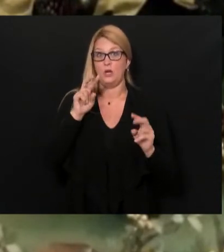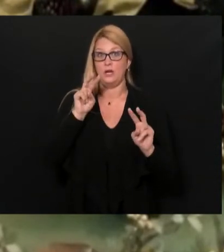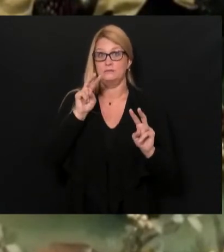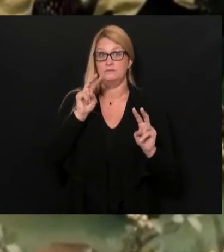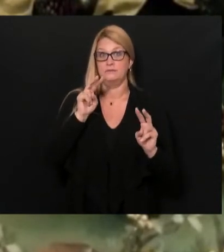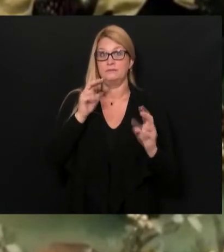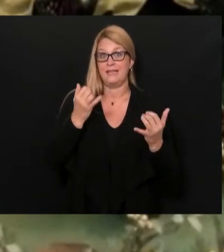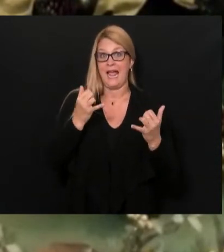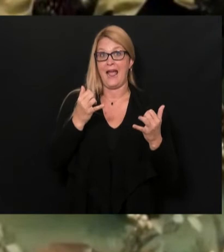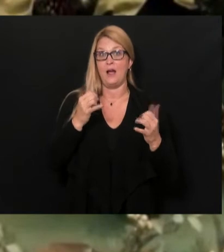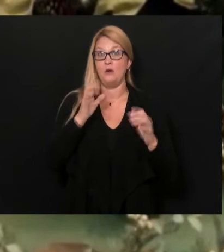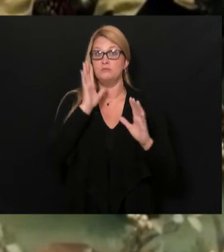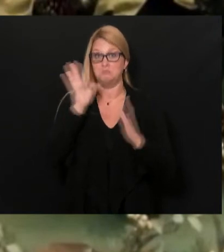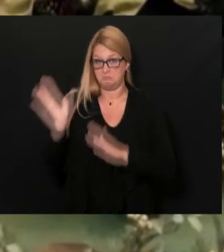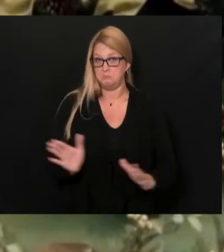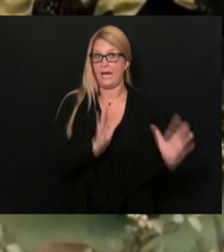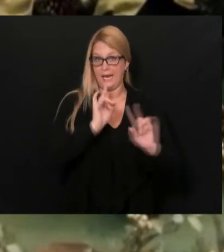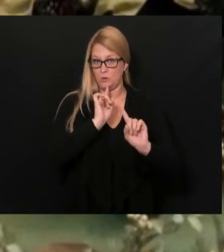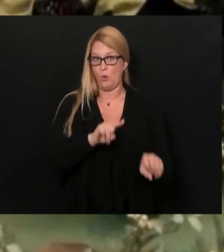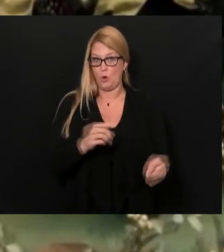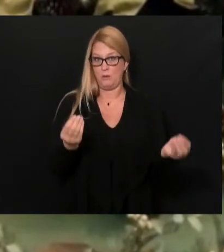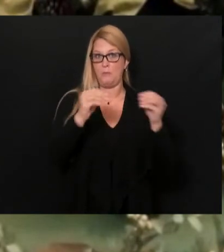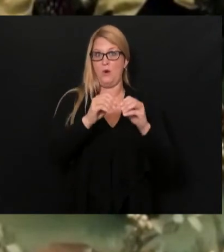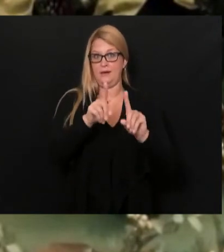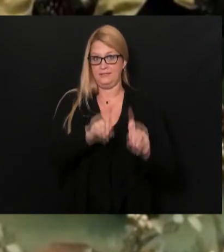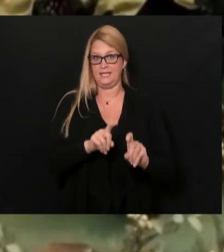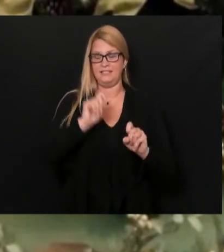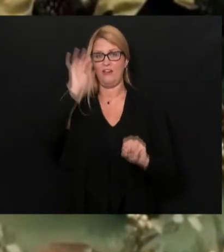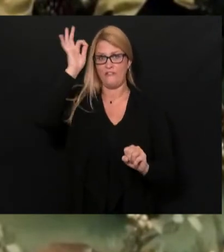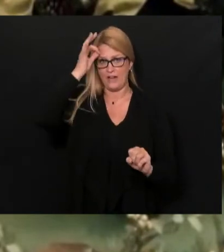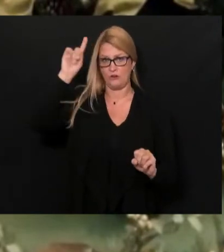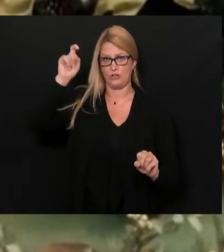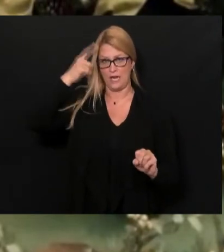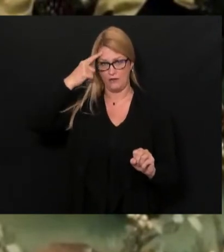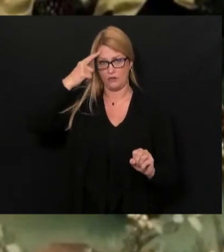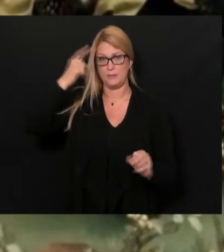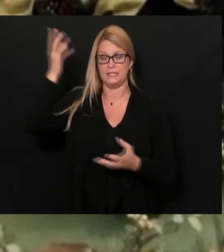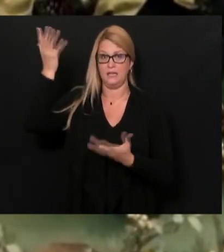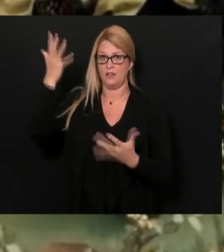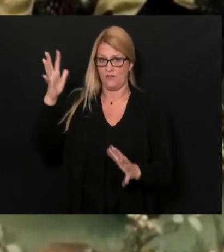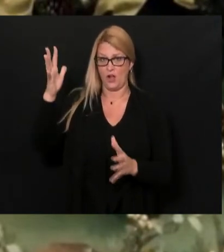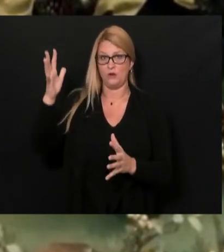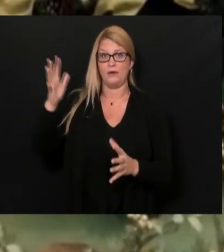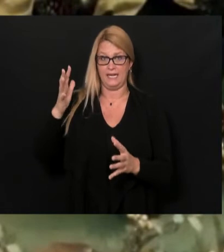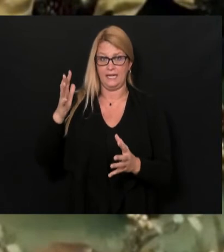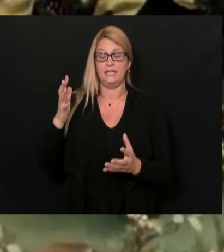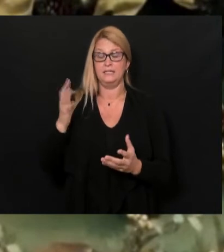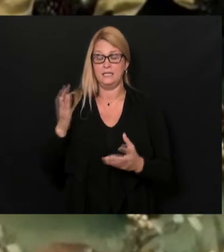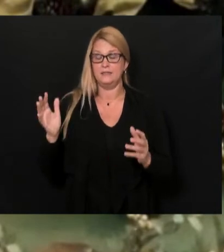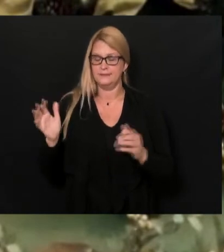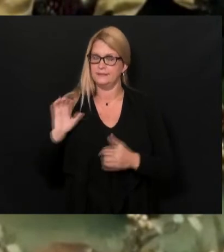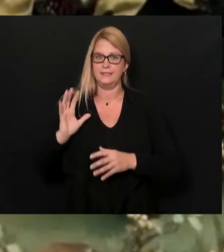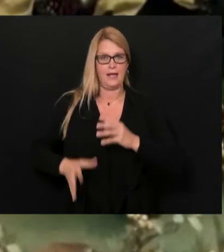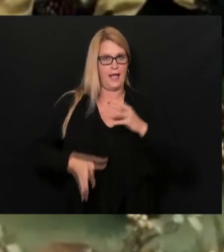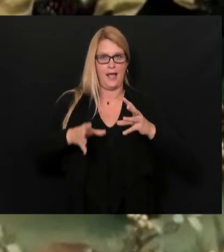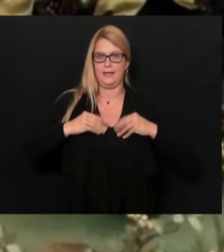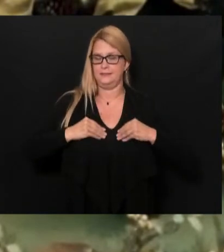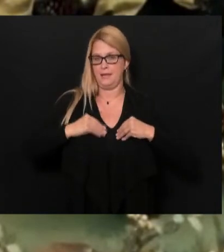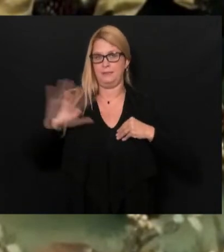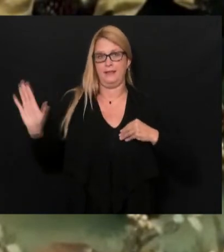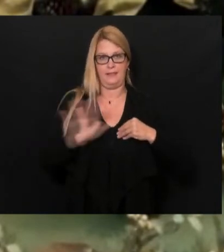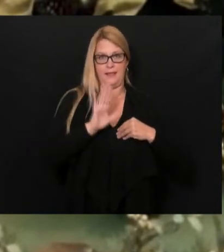more antigen tests, and the federal government is pushing antigen tests to all states. So we're looking for